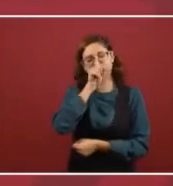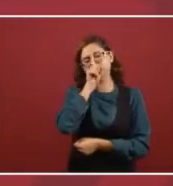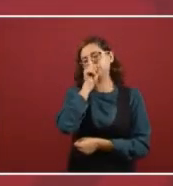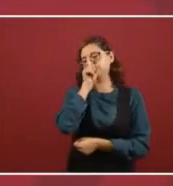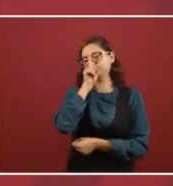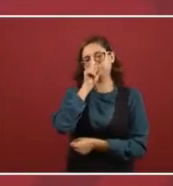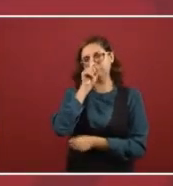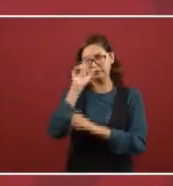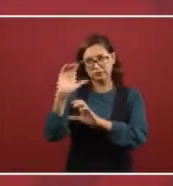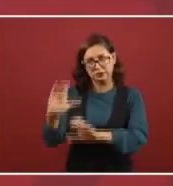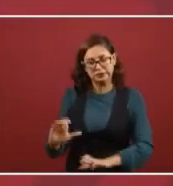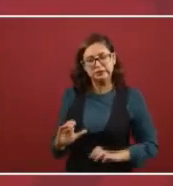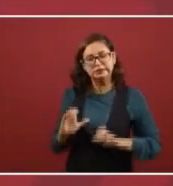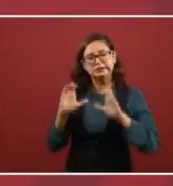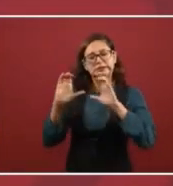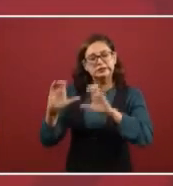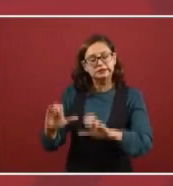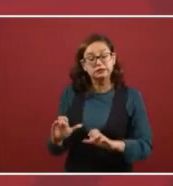our environment.